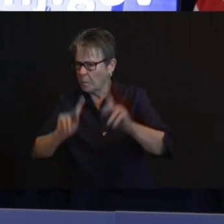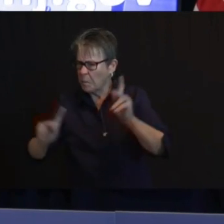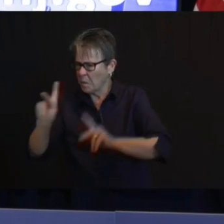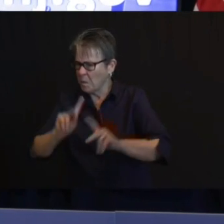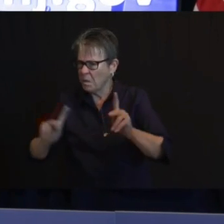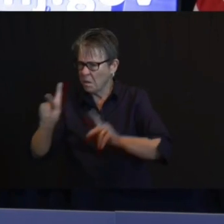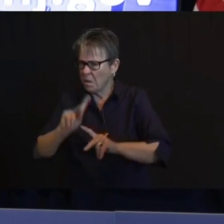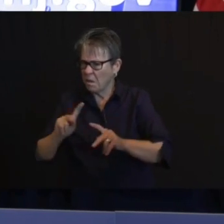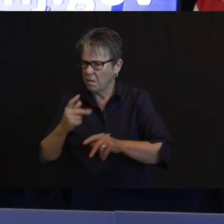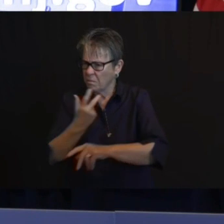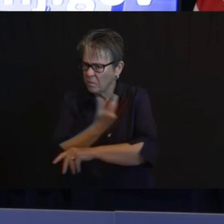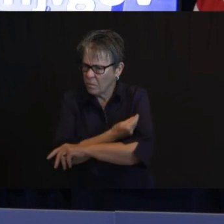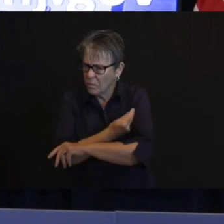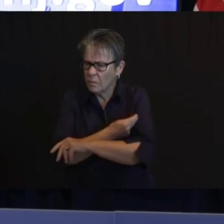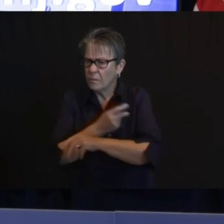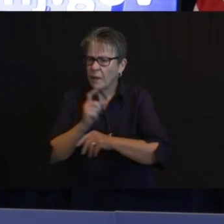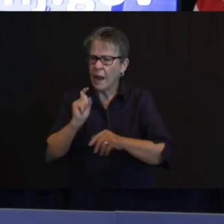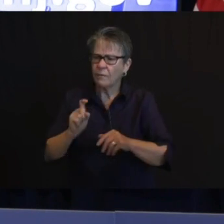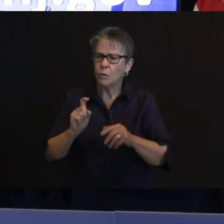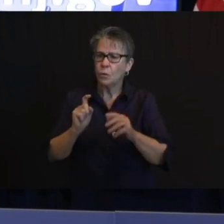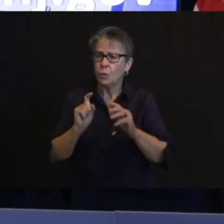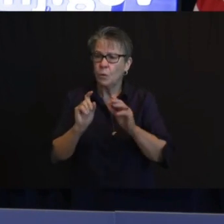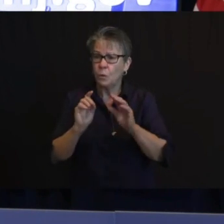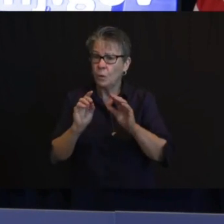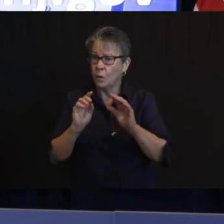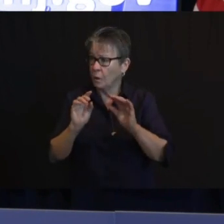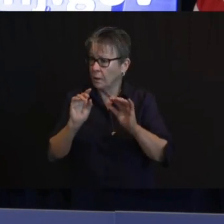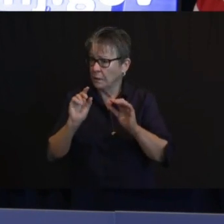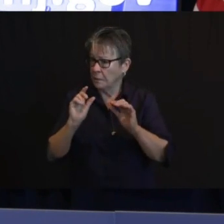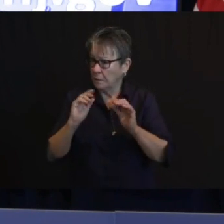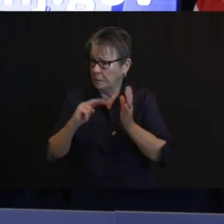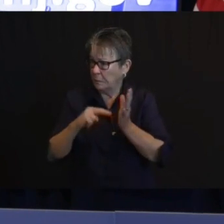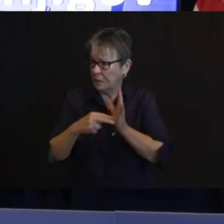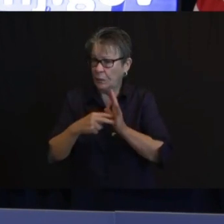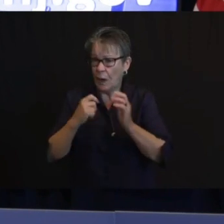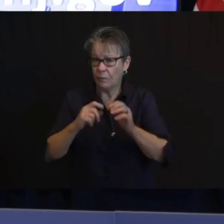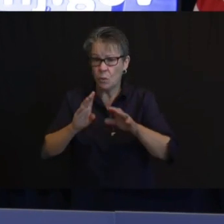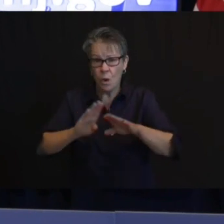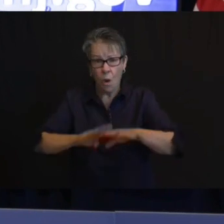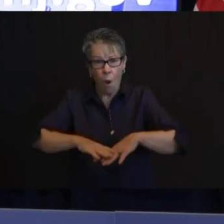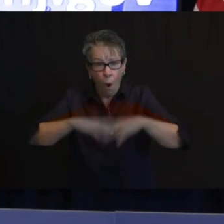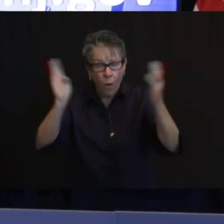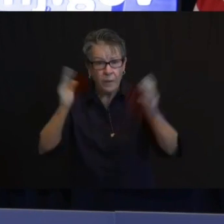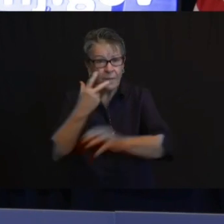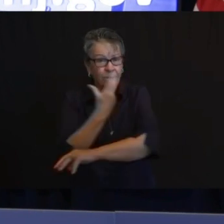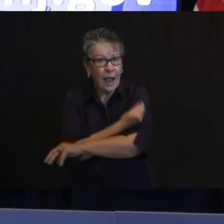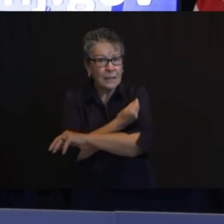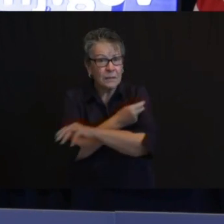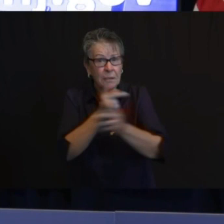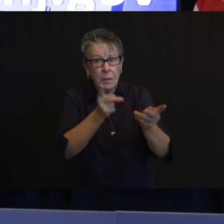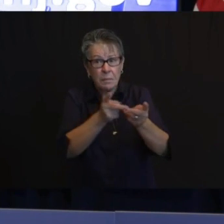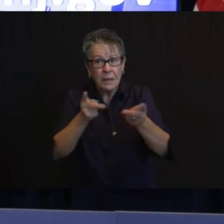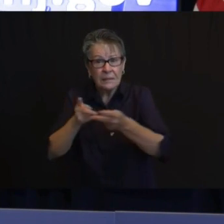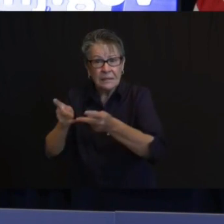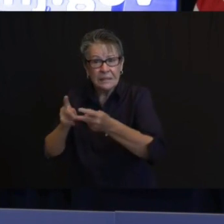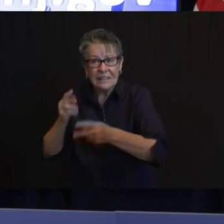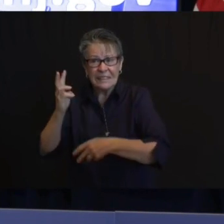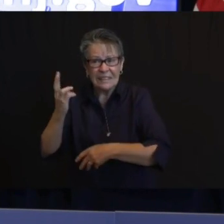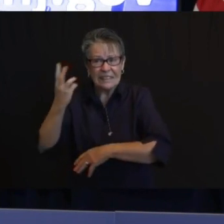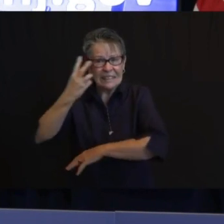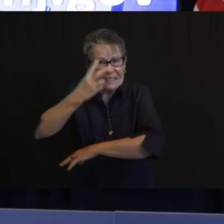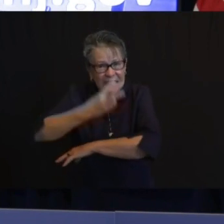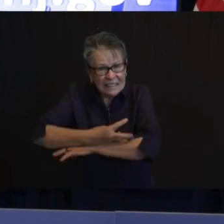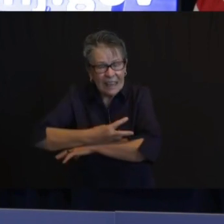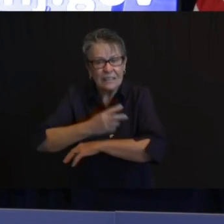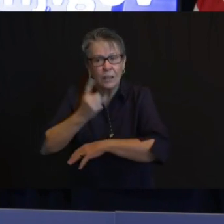open 6 days a week and do about 67,000 vaccinations